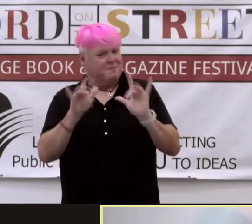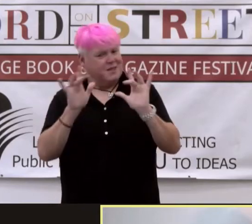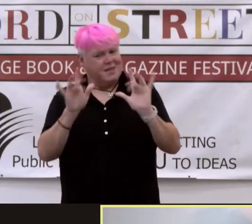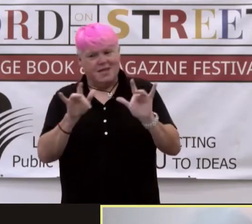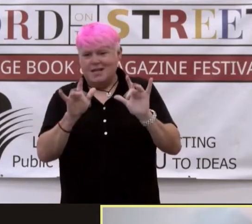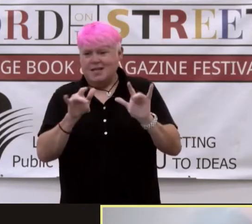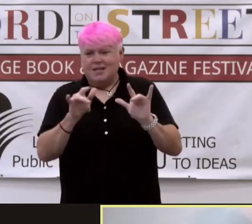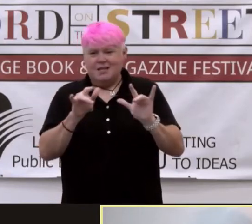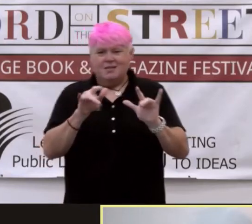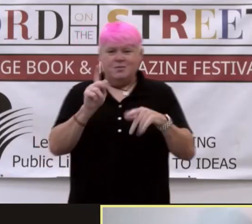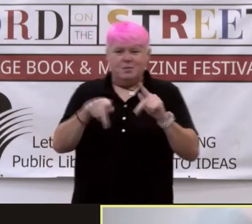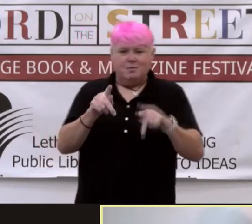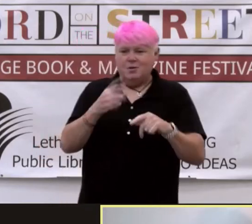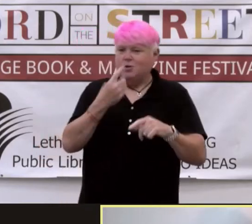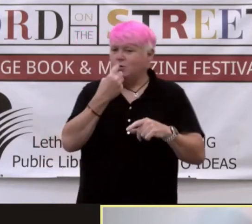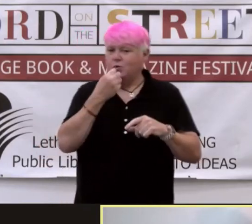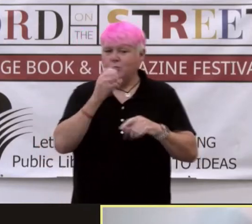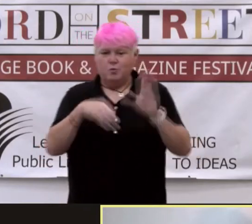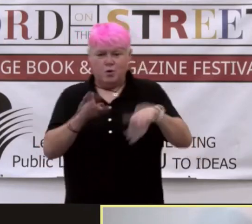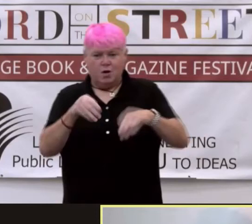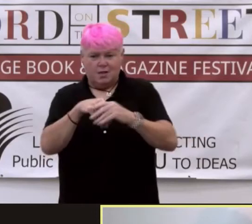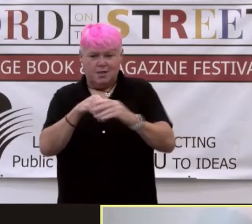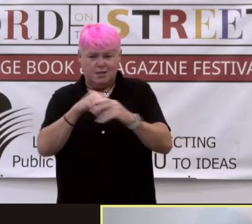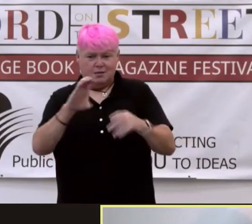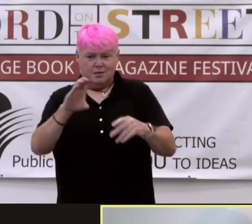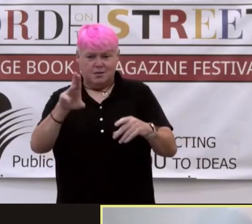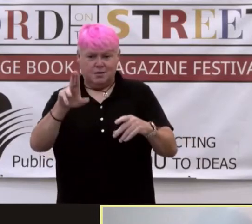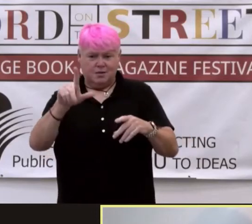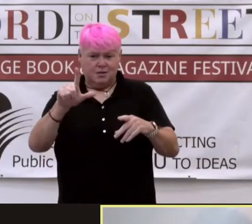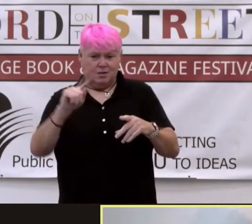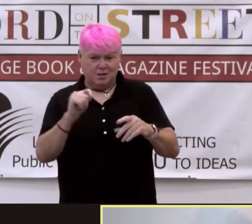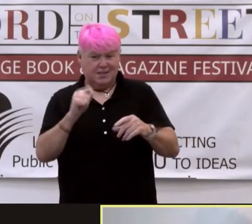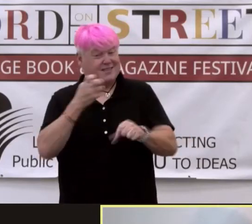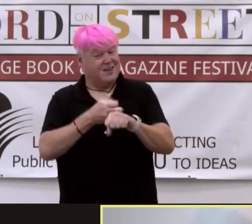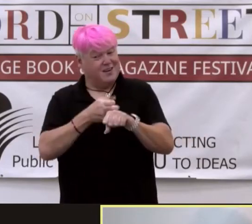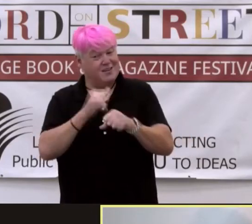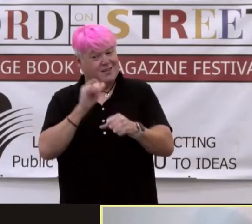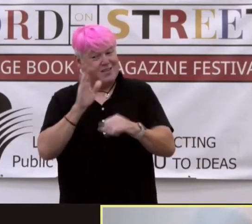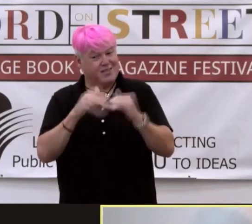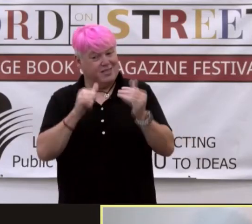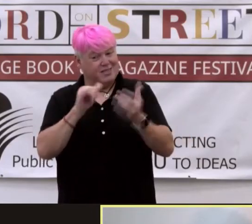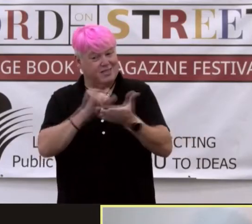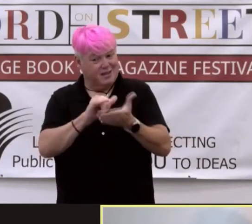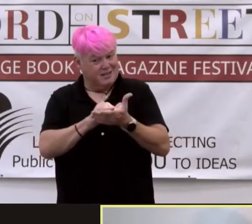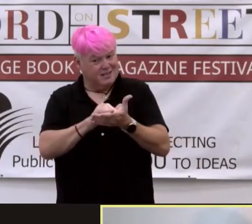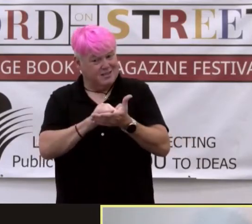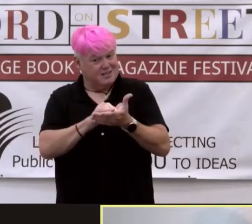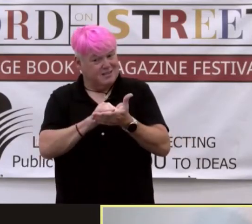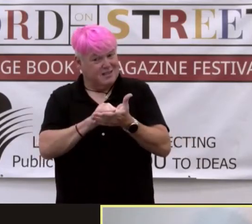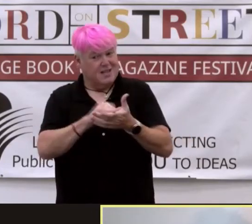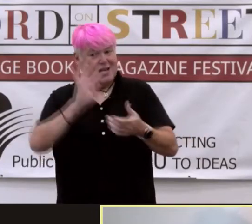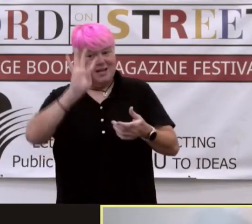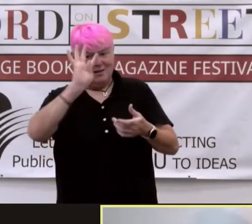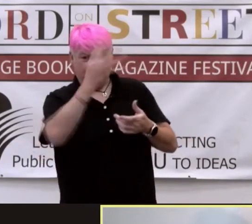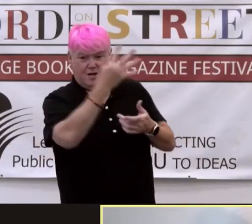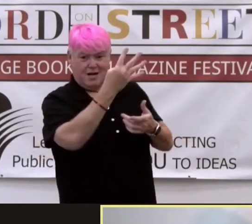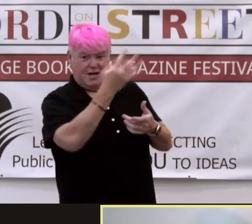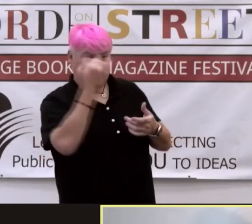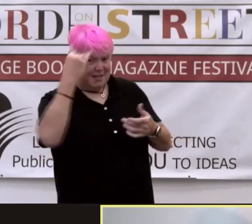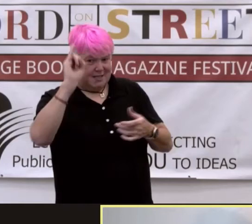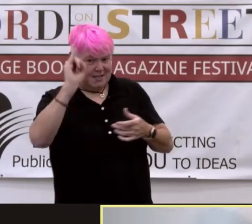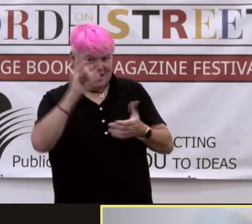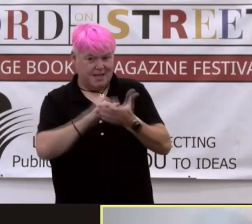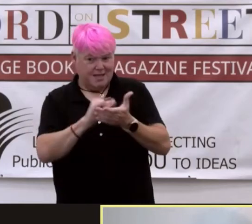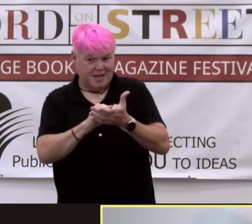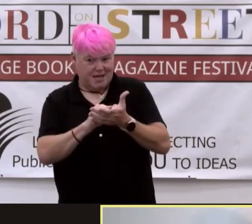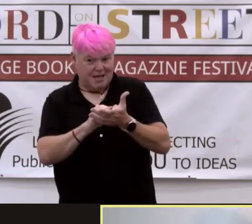a cult because it's something they chose to do, when it's a lot more complex than that. And trying to create a dynamic that could hopefully